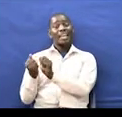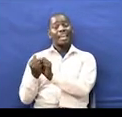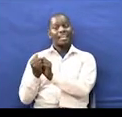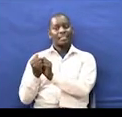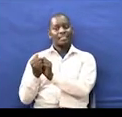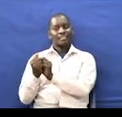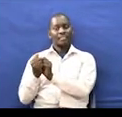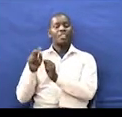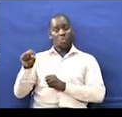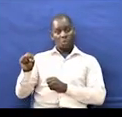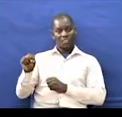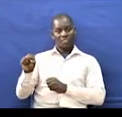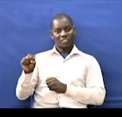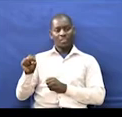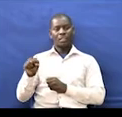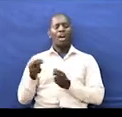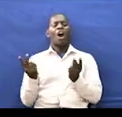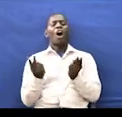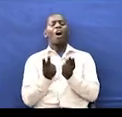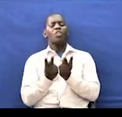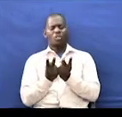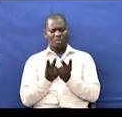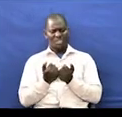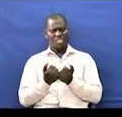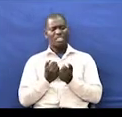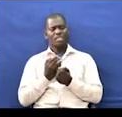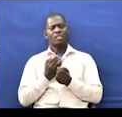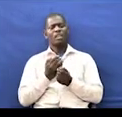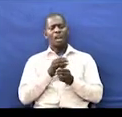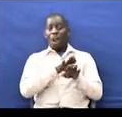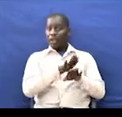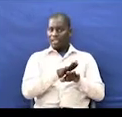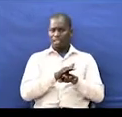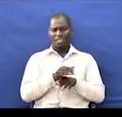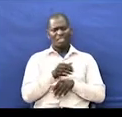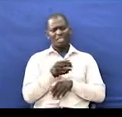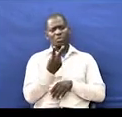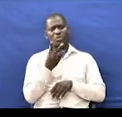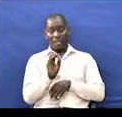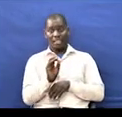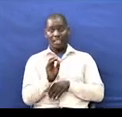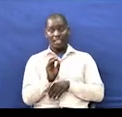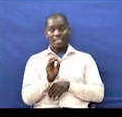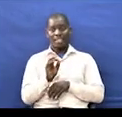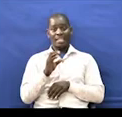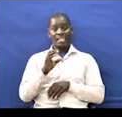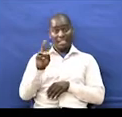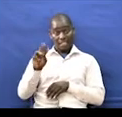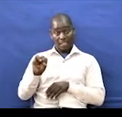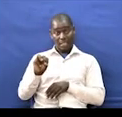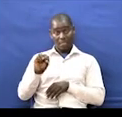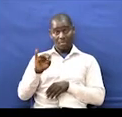But this 10 Newton is located 20 centimeter away from point P, or from this